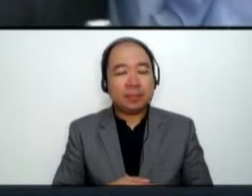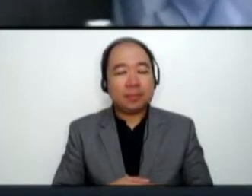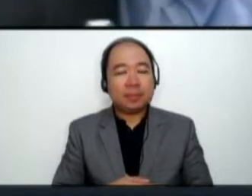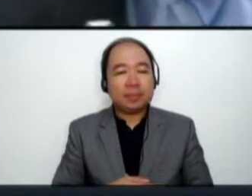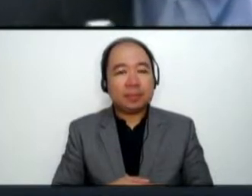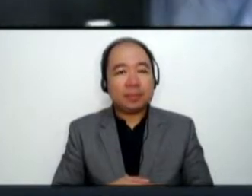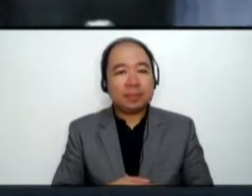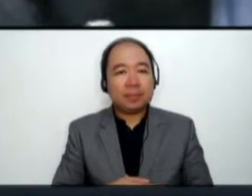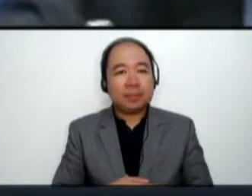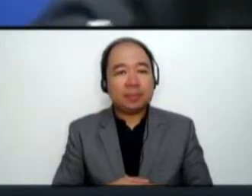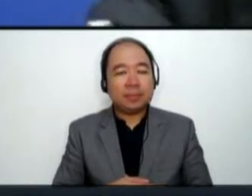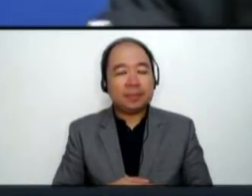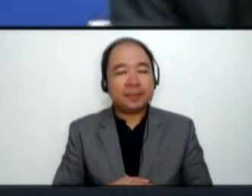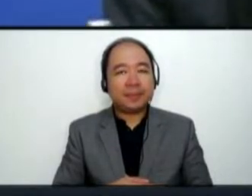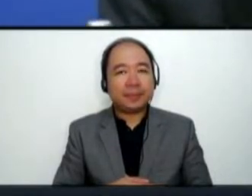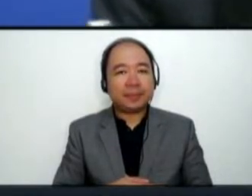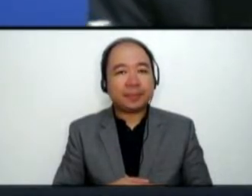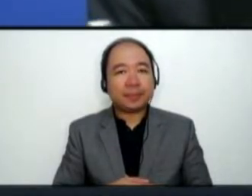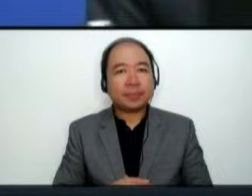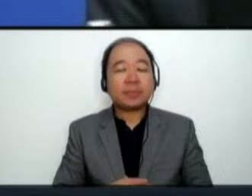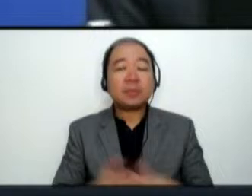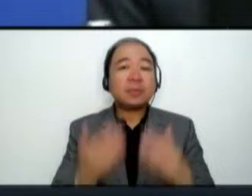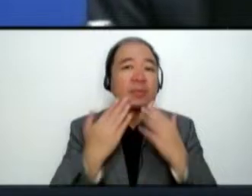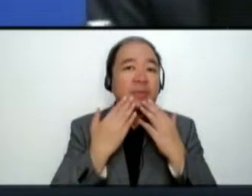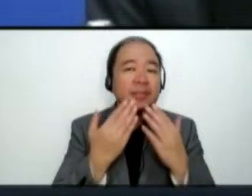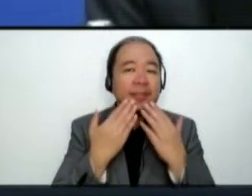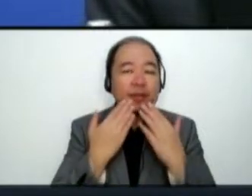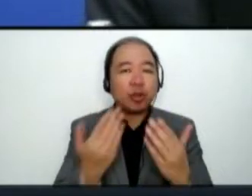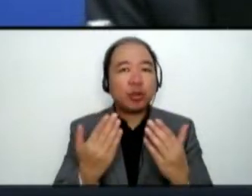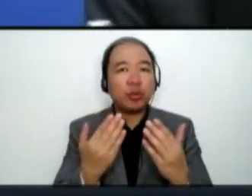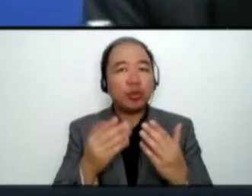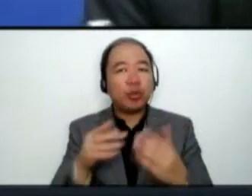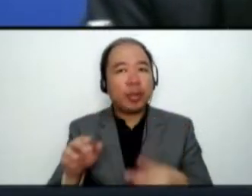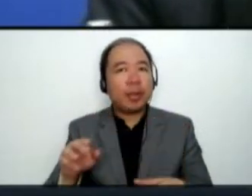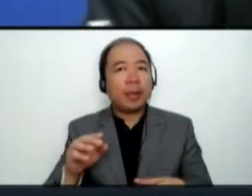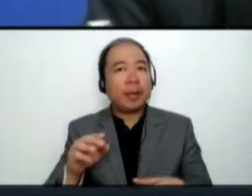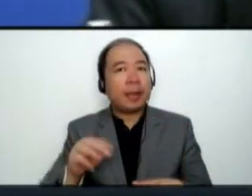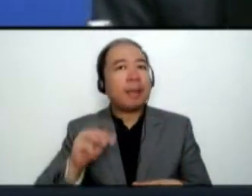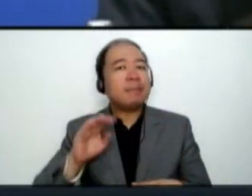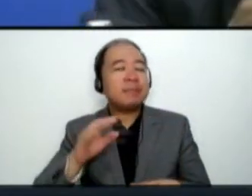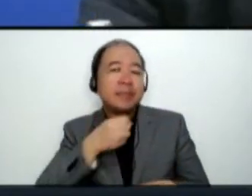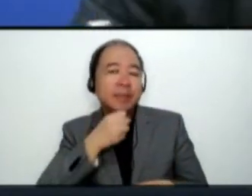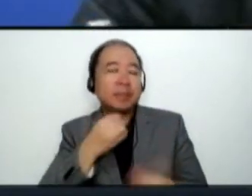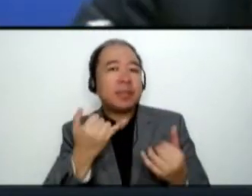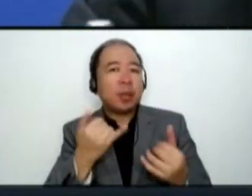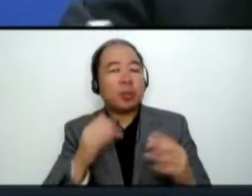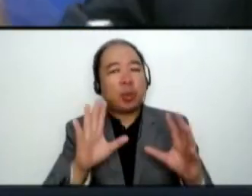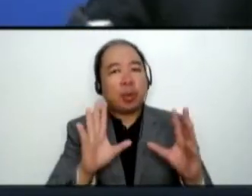And thank you, MC. I now declare the meeting adjourned.